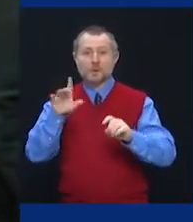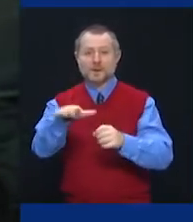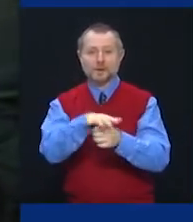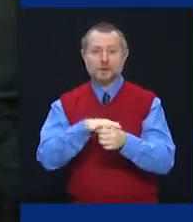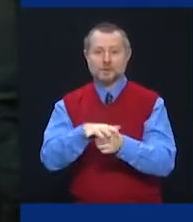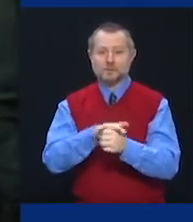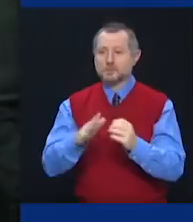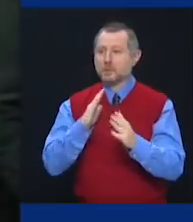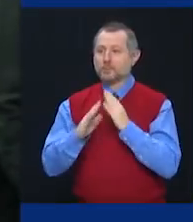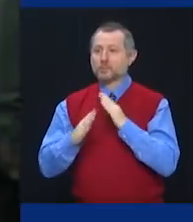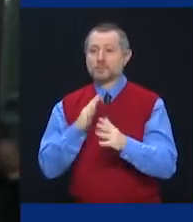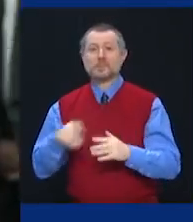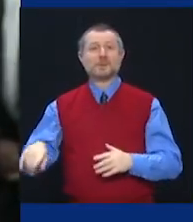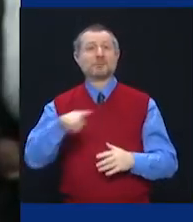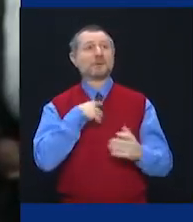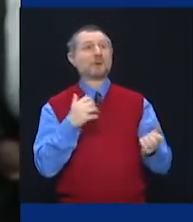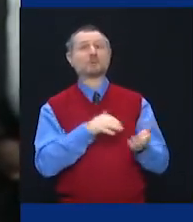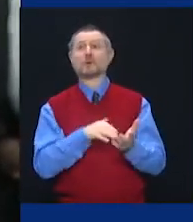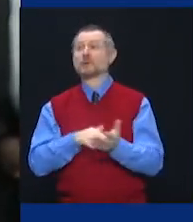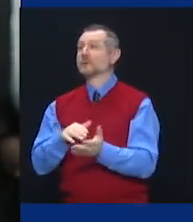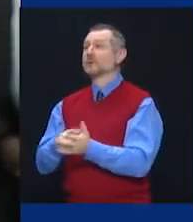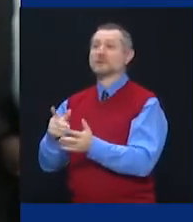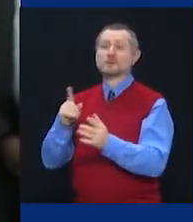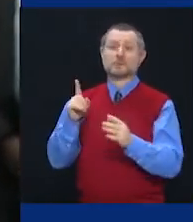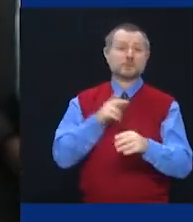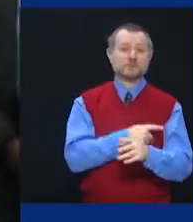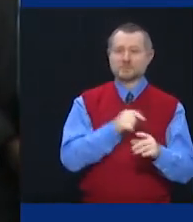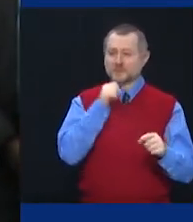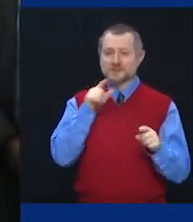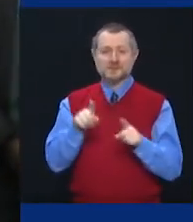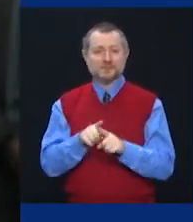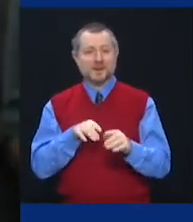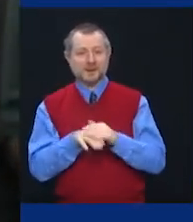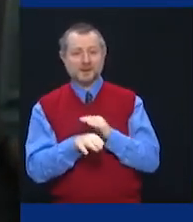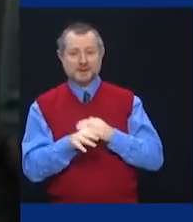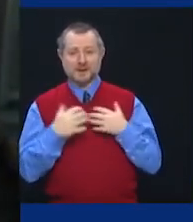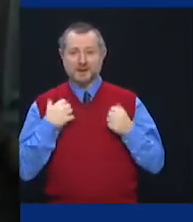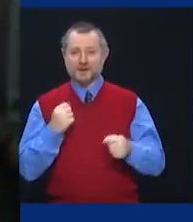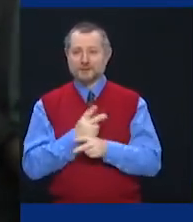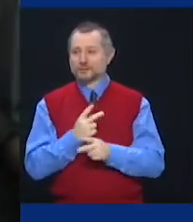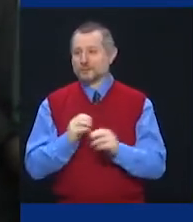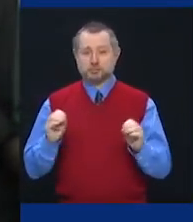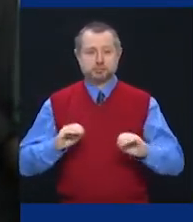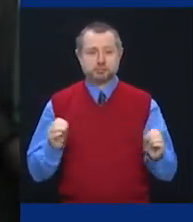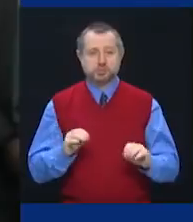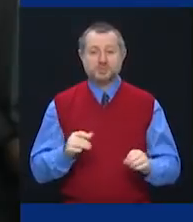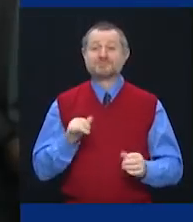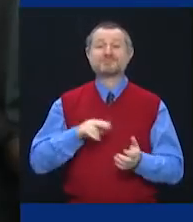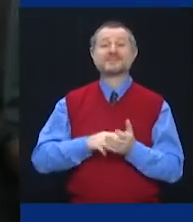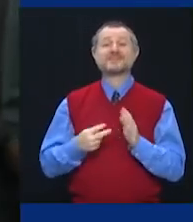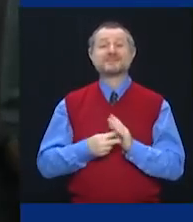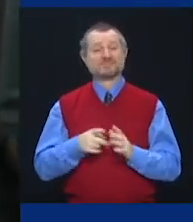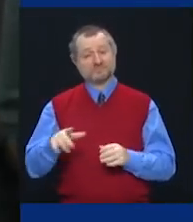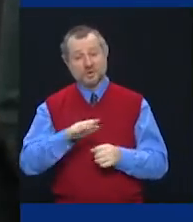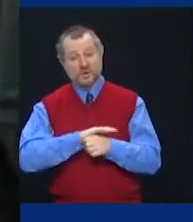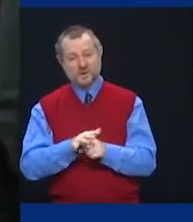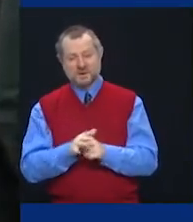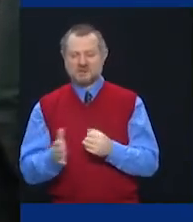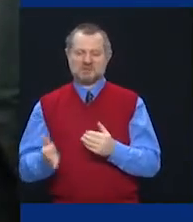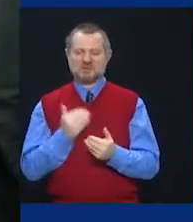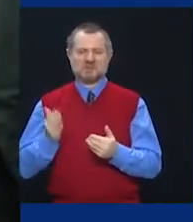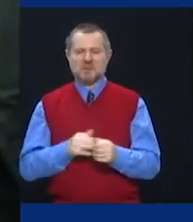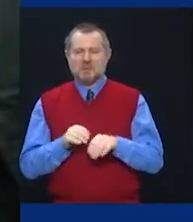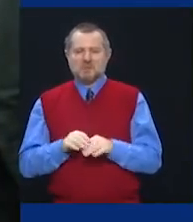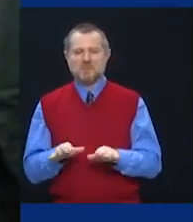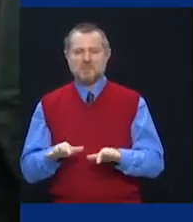those people did not have the same level of healthcare, and they fell prey to COVID at a higher